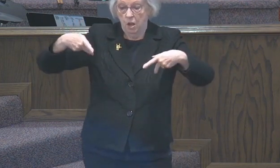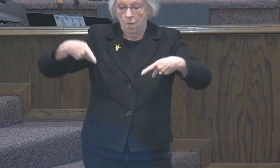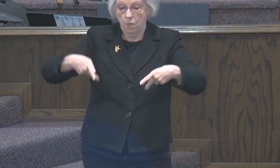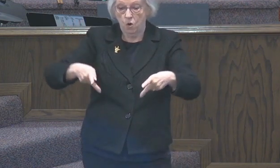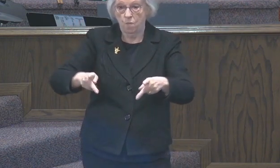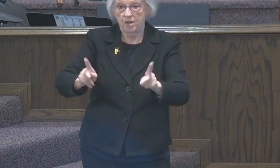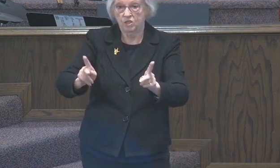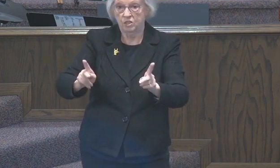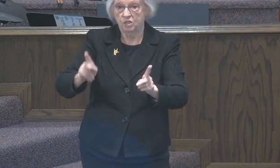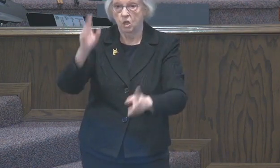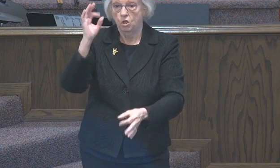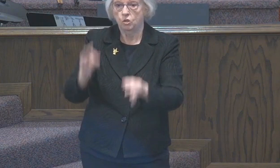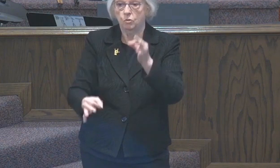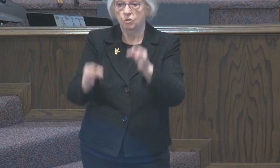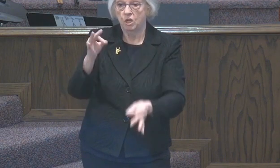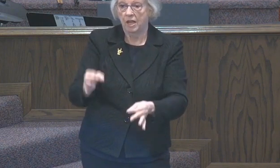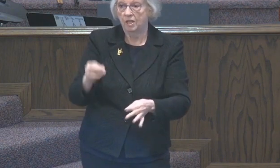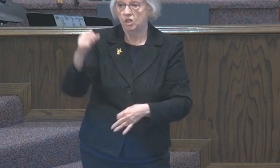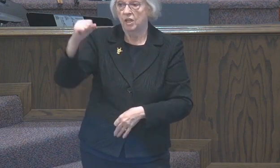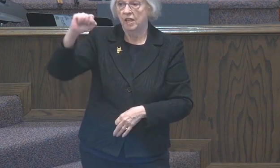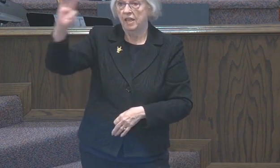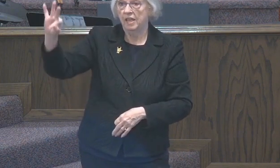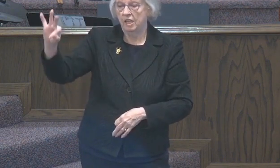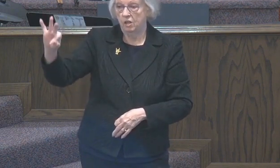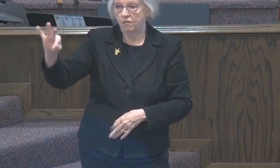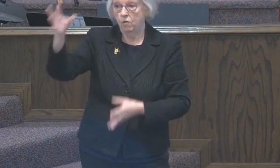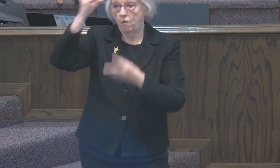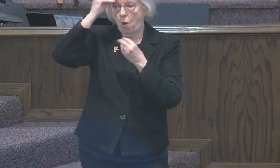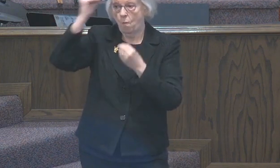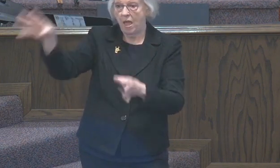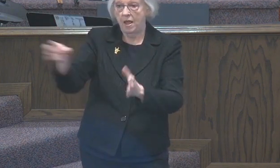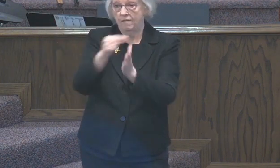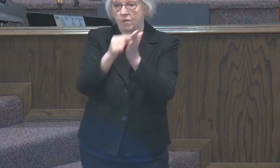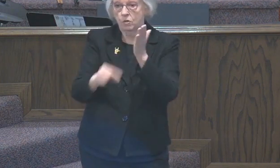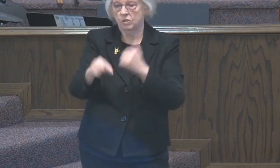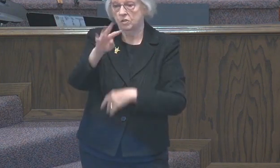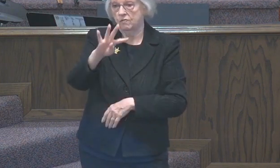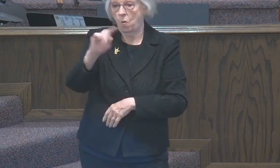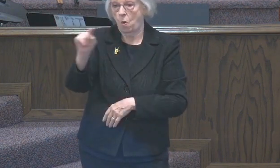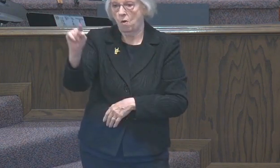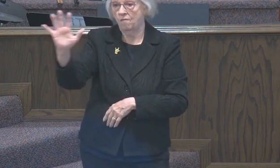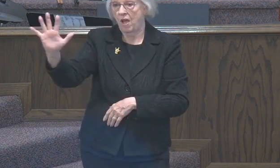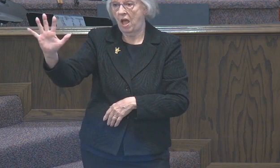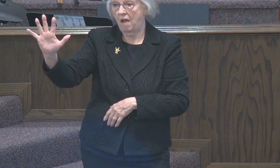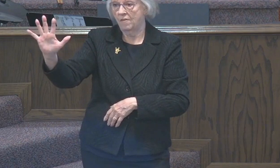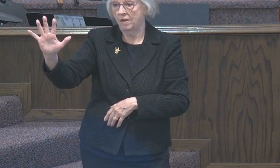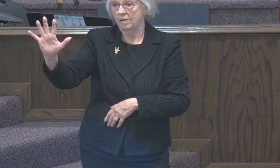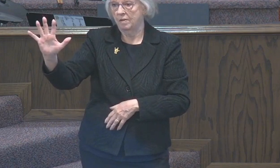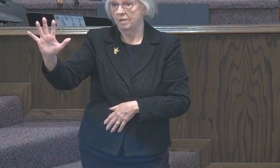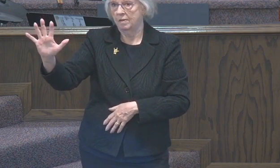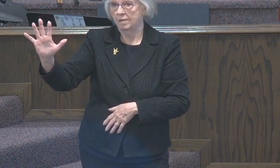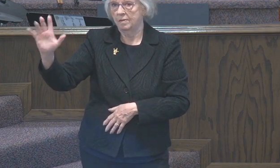to judge as long as you've done verses 4 and 5, okay? It's all